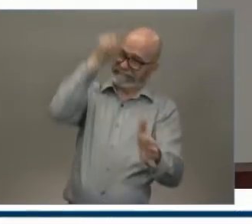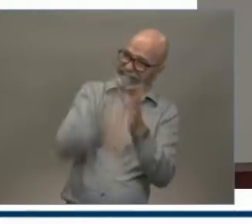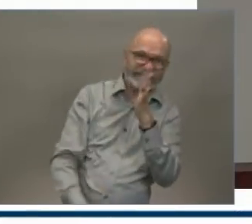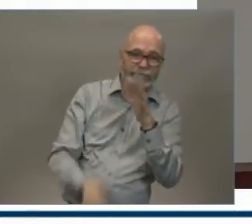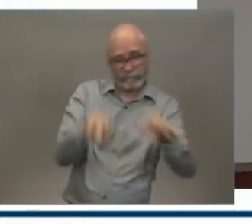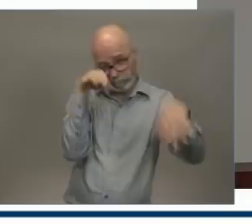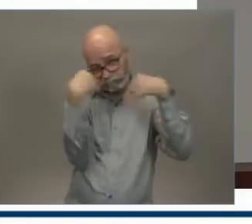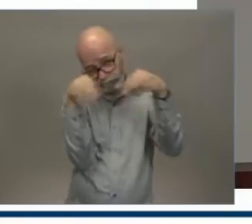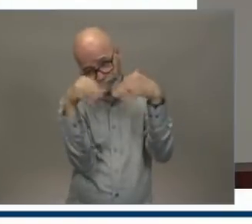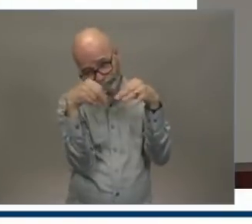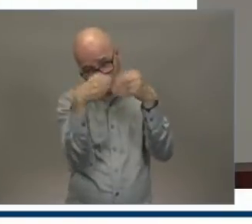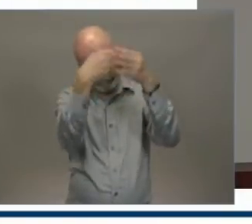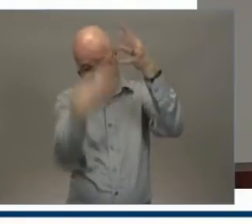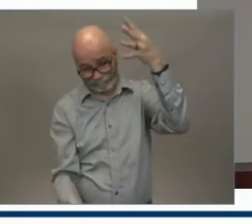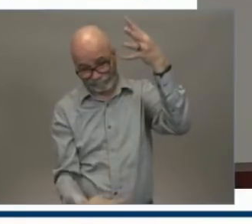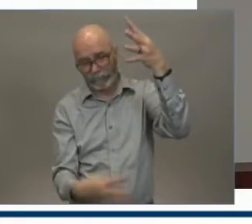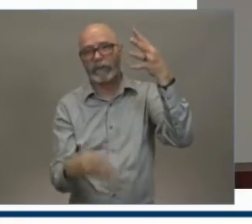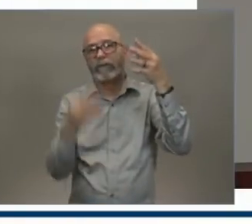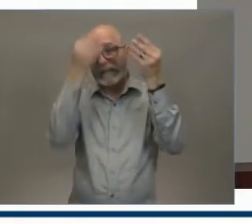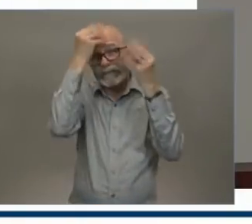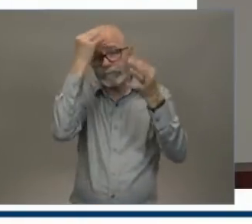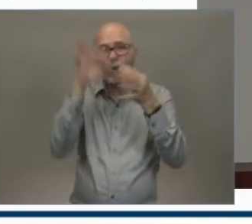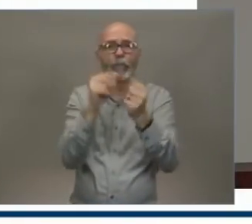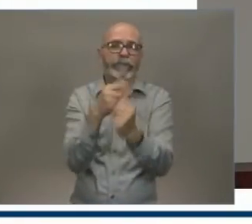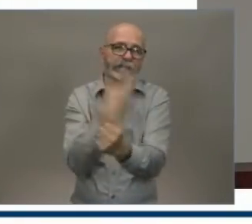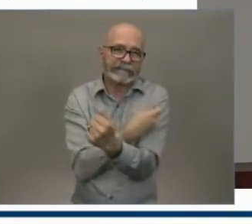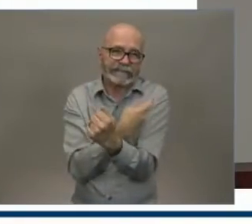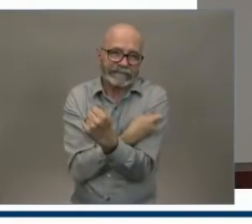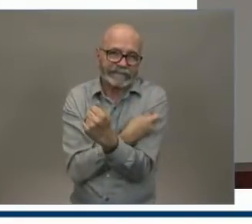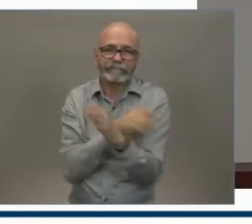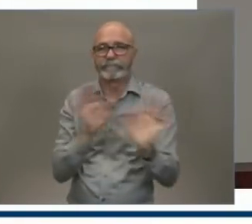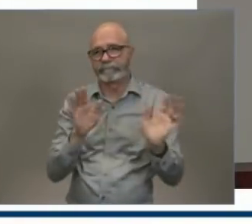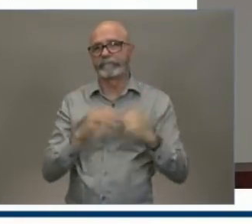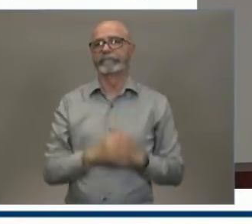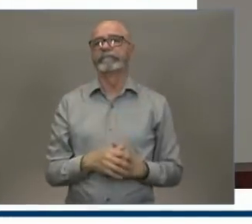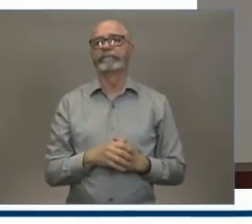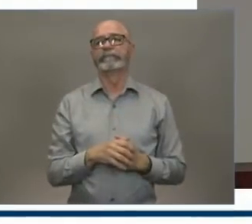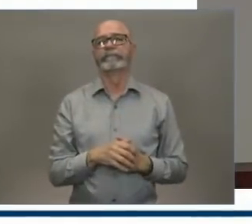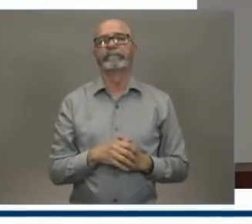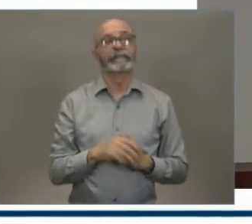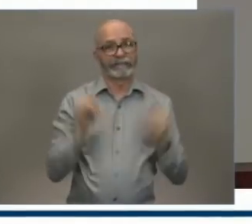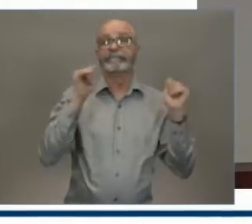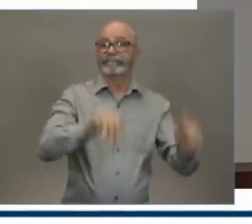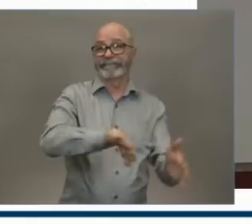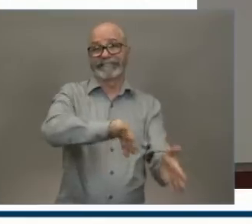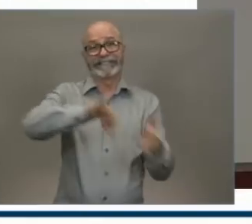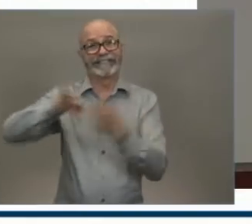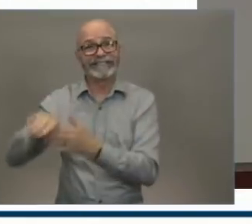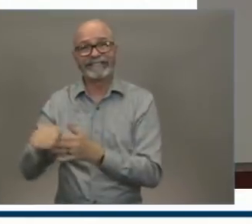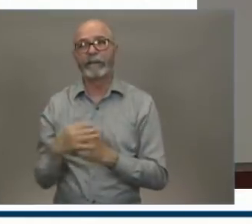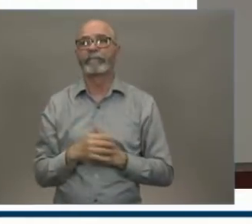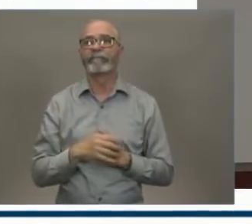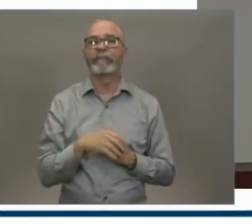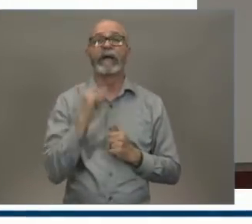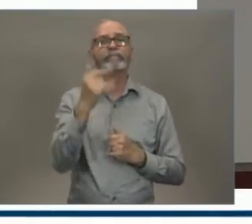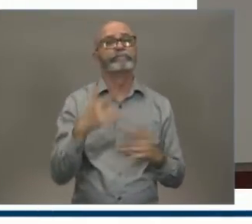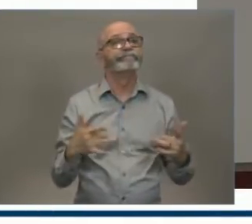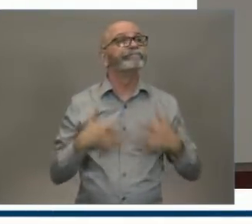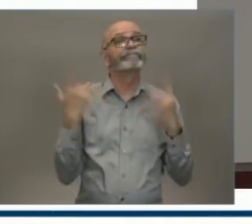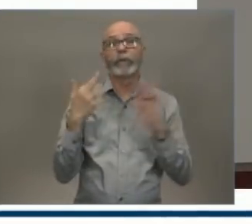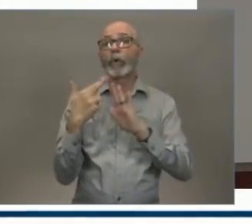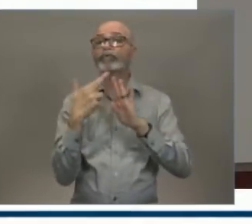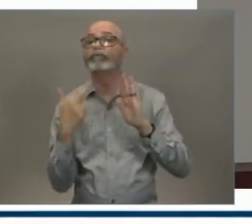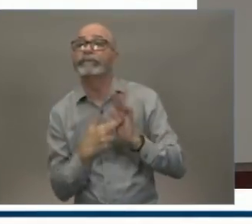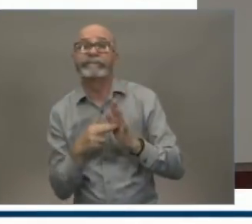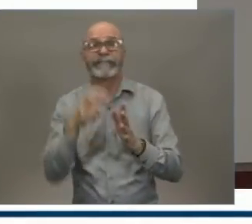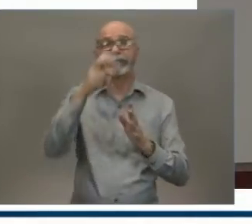Moving on to restrictions, and I know many folks are anxious to hear an update of where we're at. As the Premier has said,